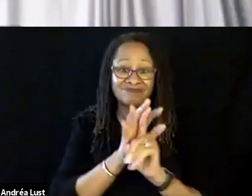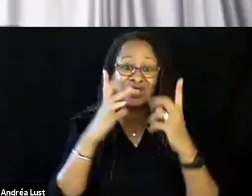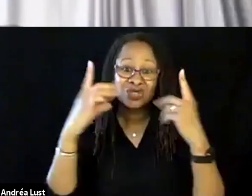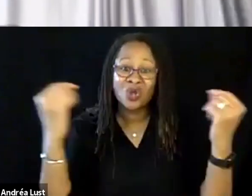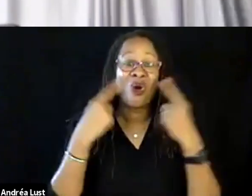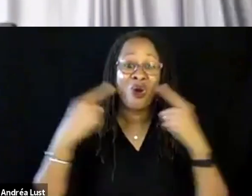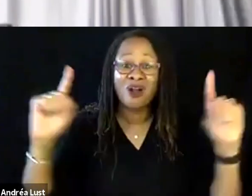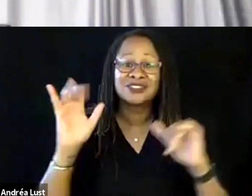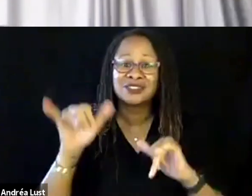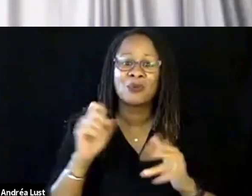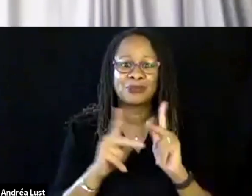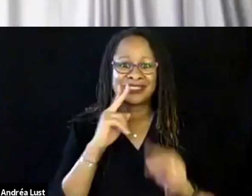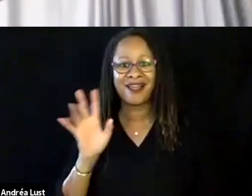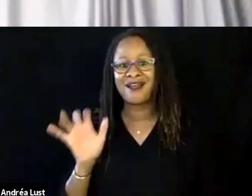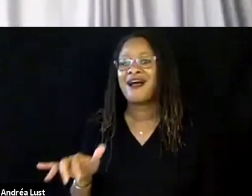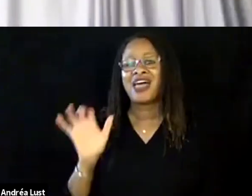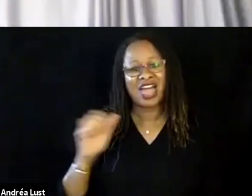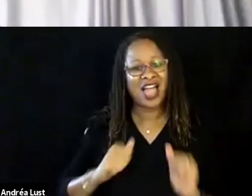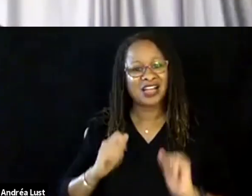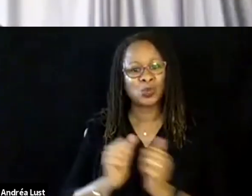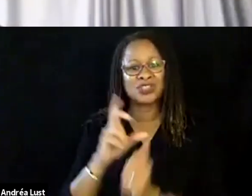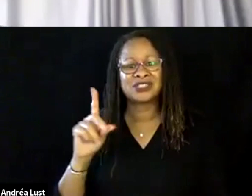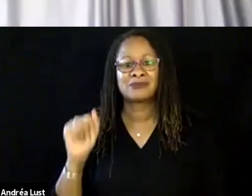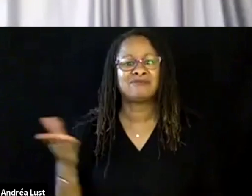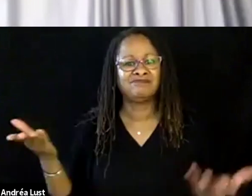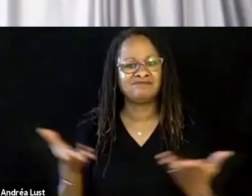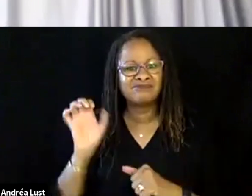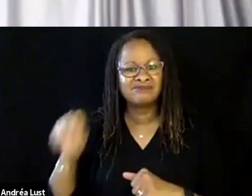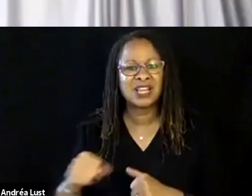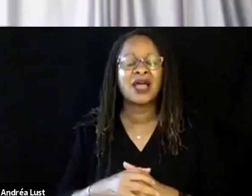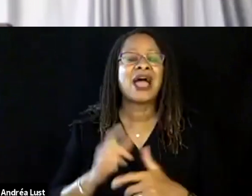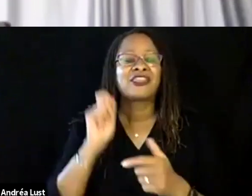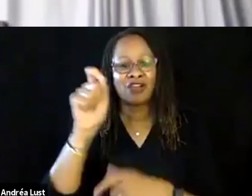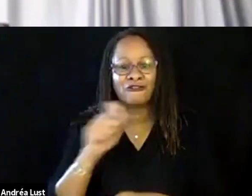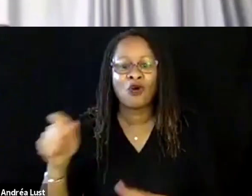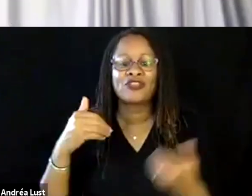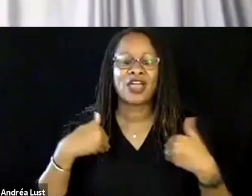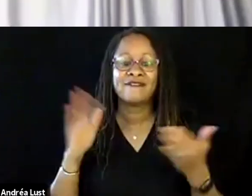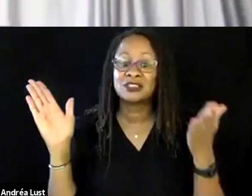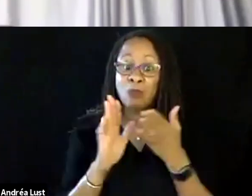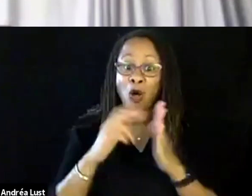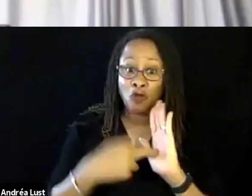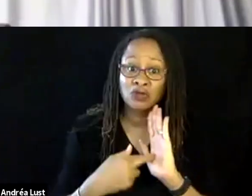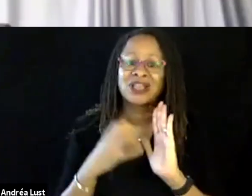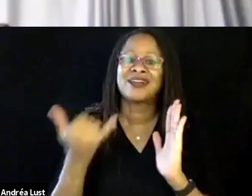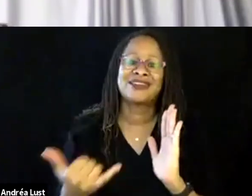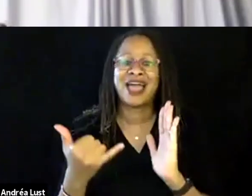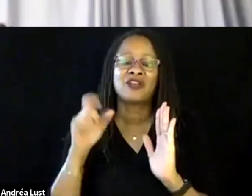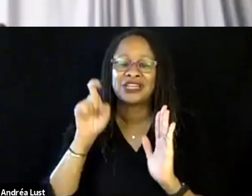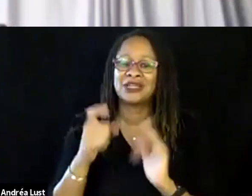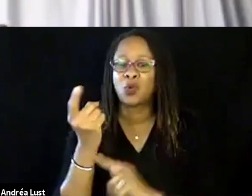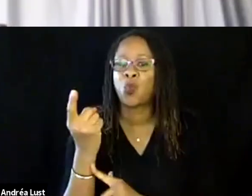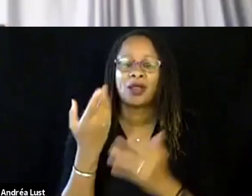say, oh, that actor with a disability exists, and therefore they've had these small roles, and now they just need that